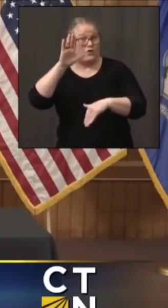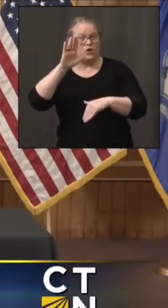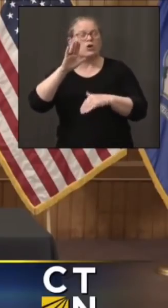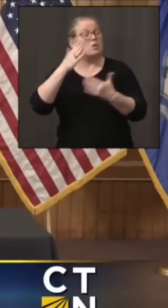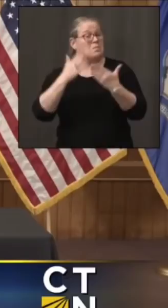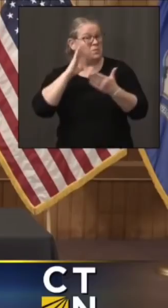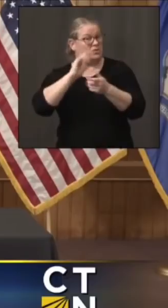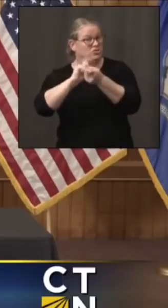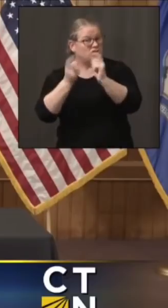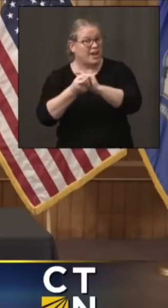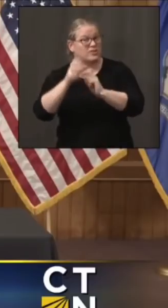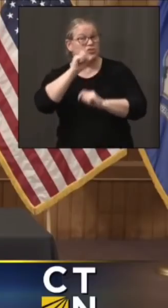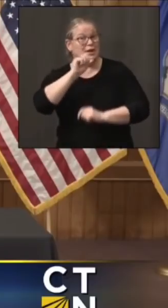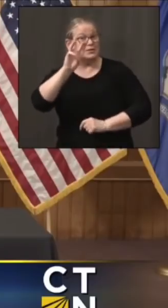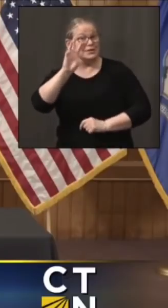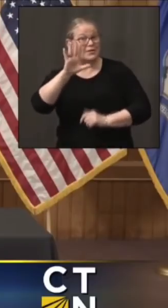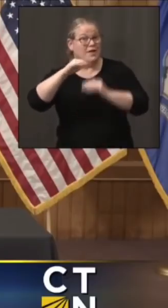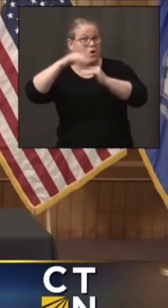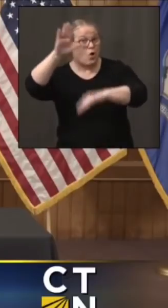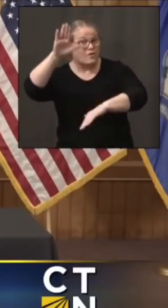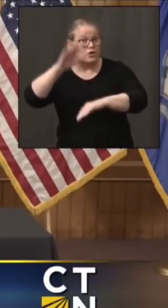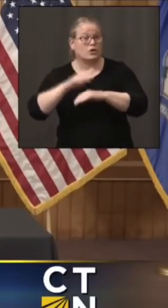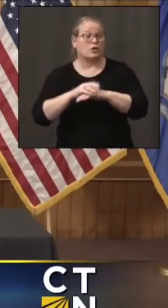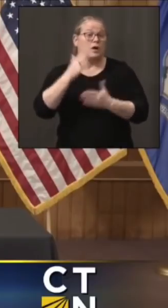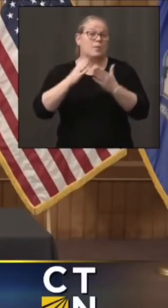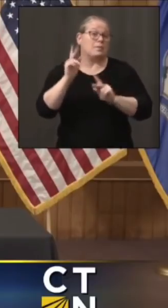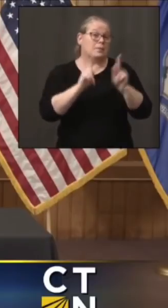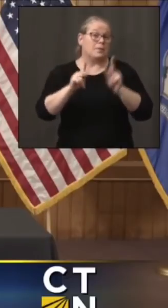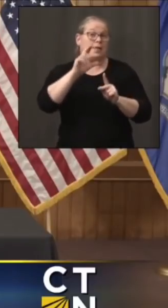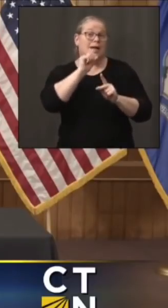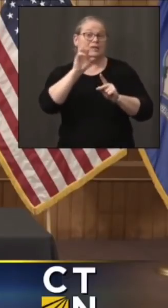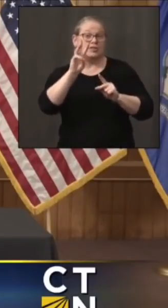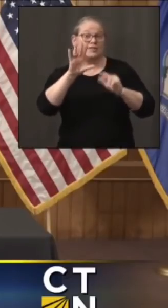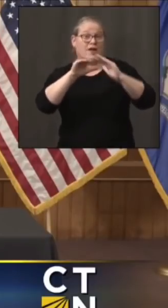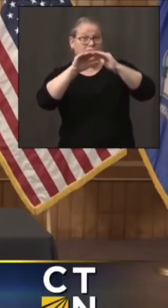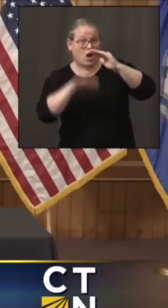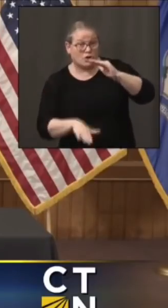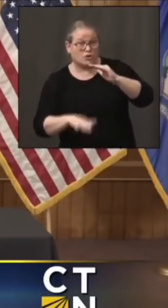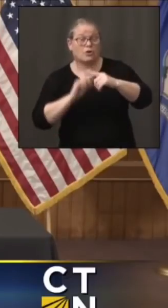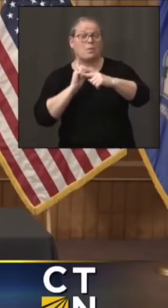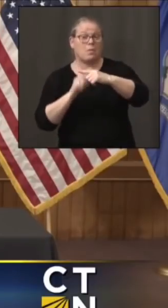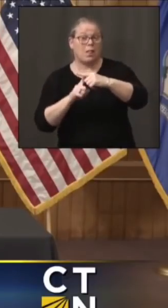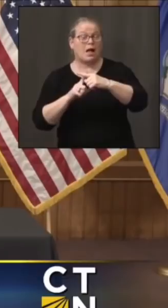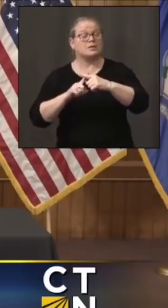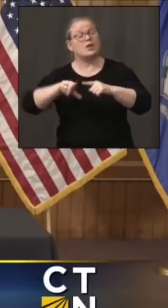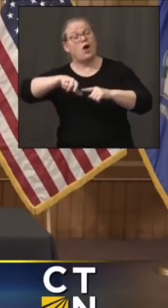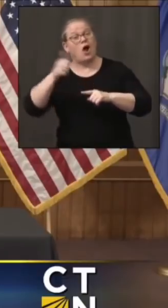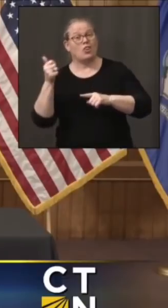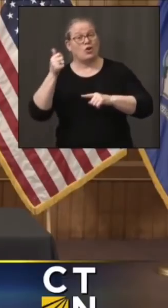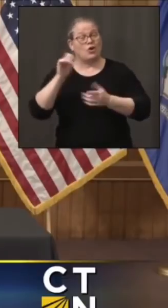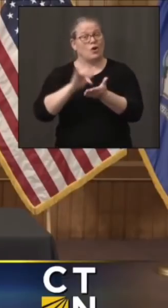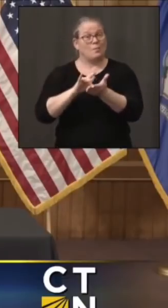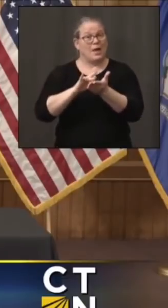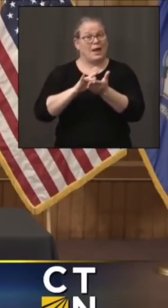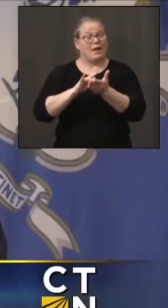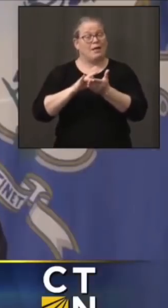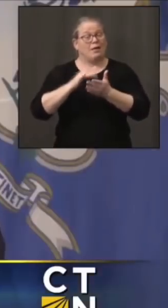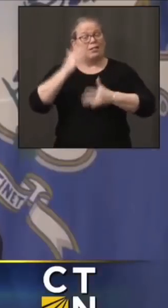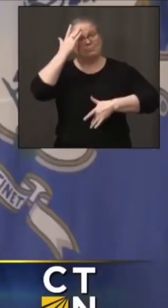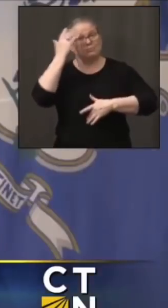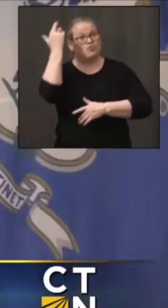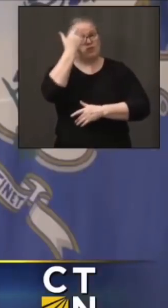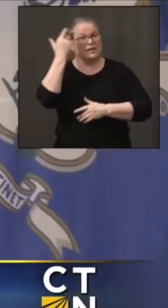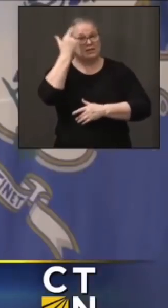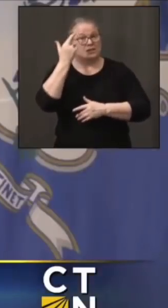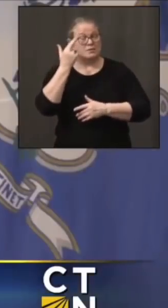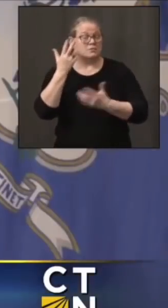add people who are under 65 with medical conditions that put them at risk? Yes, Sue, that's a good question. Remember, if you